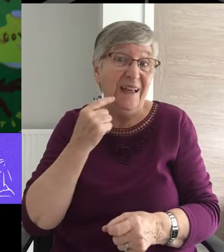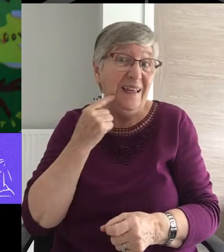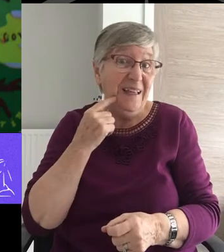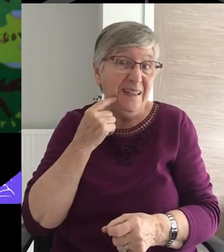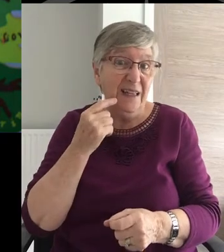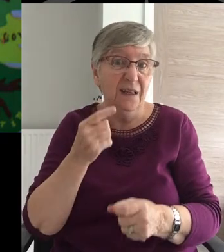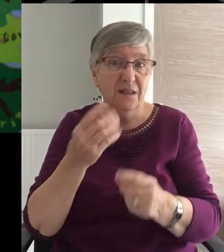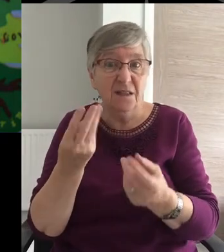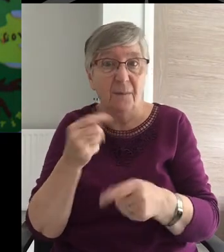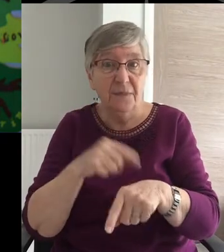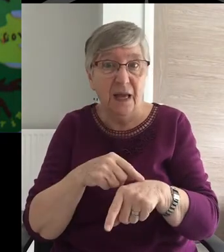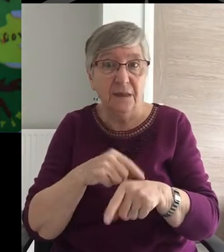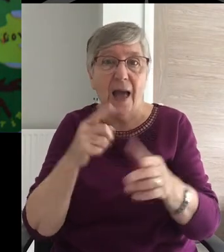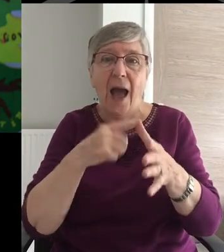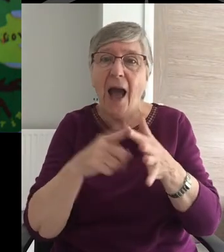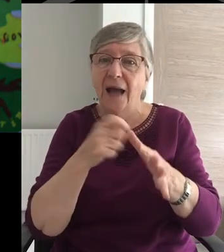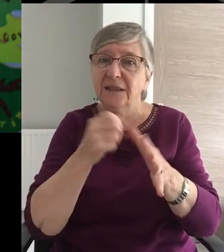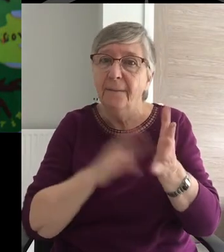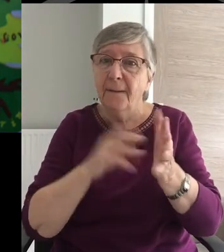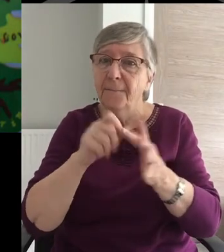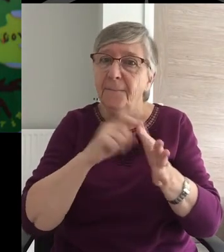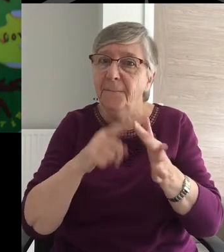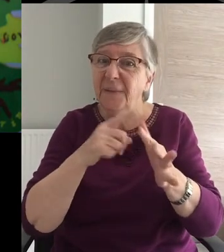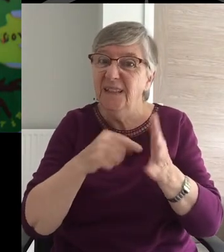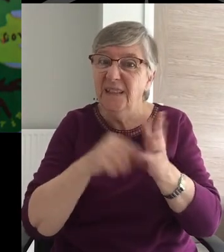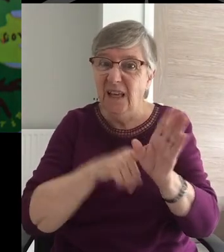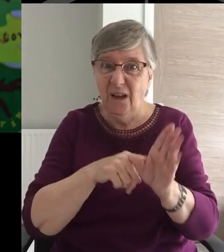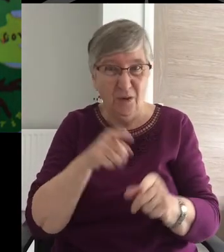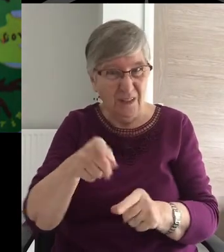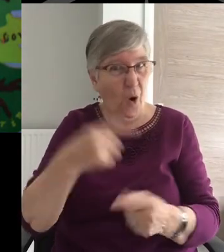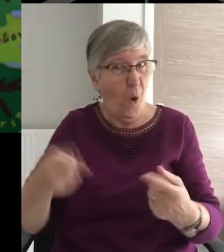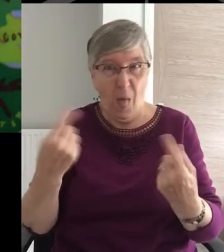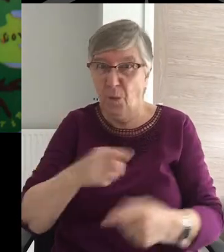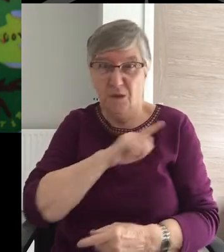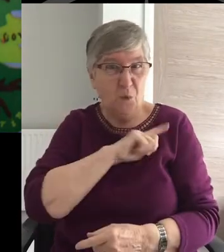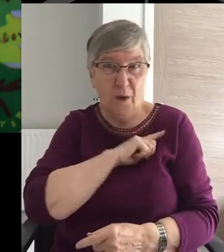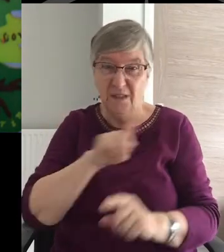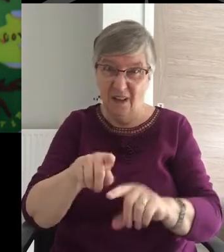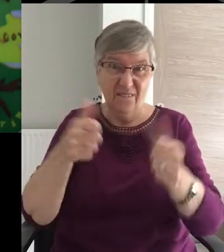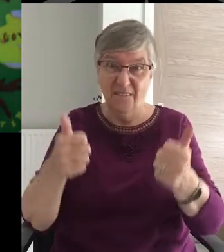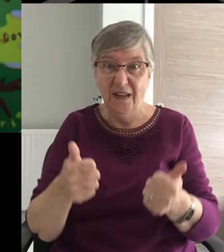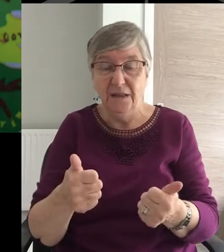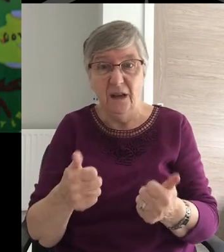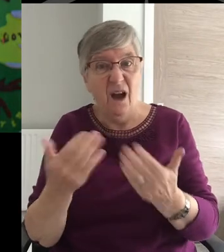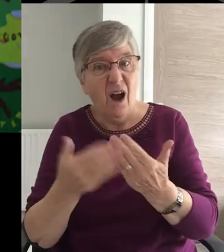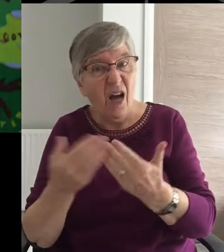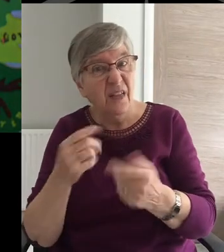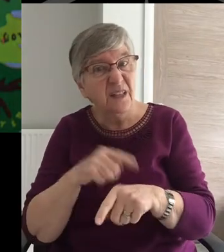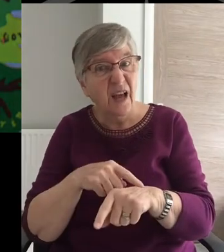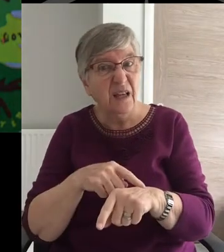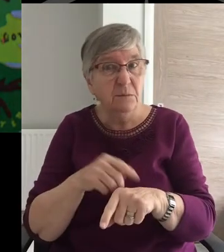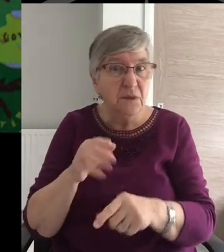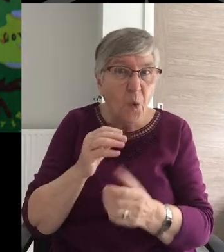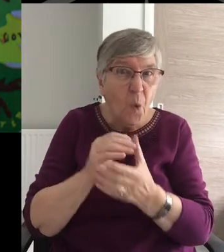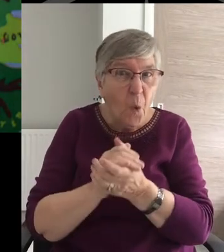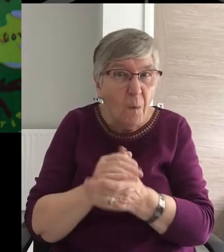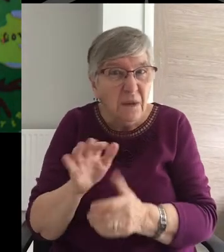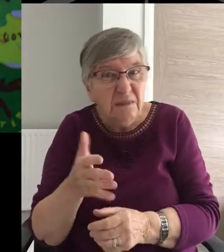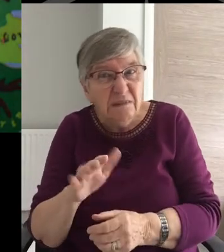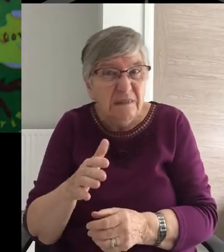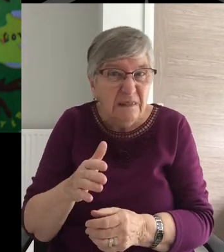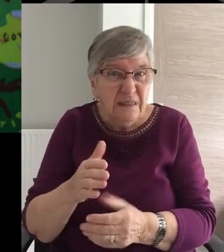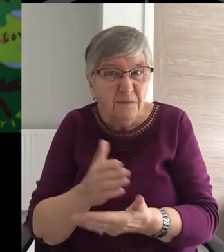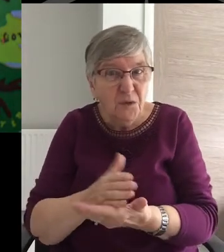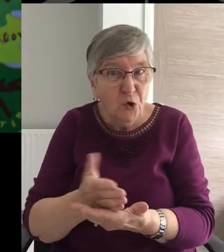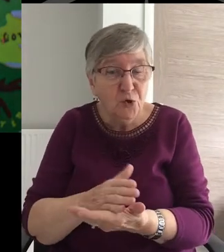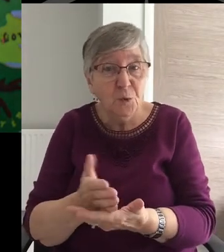Peaty was swimming in his final. He's going to win. He always wins. Other times the hope was not as keen, not